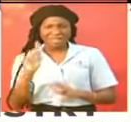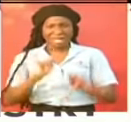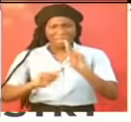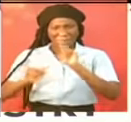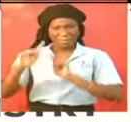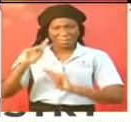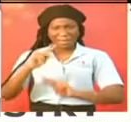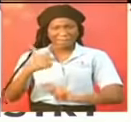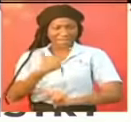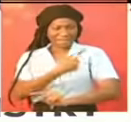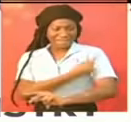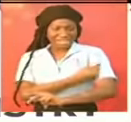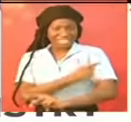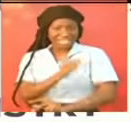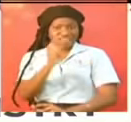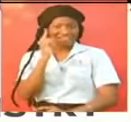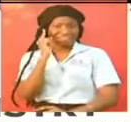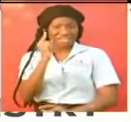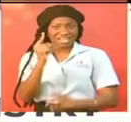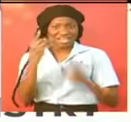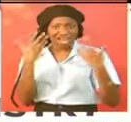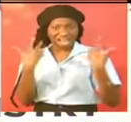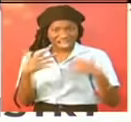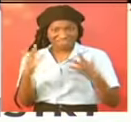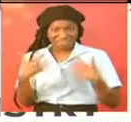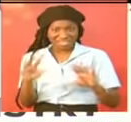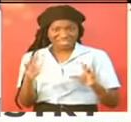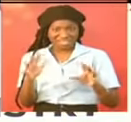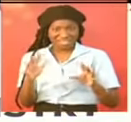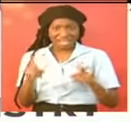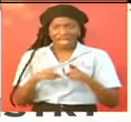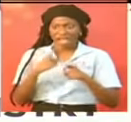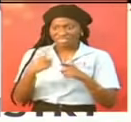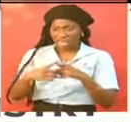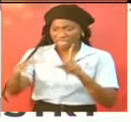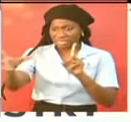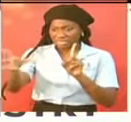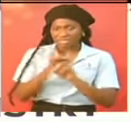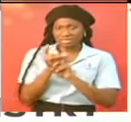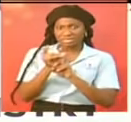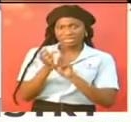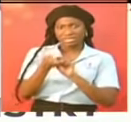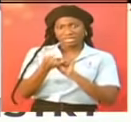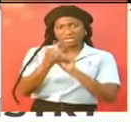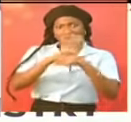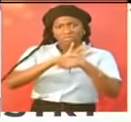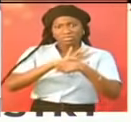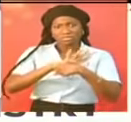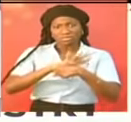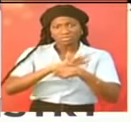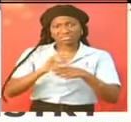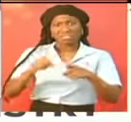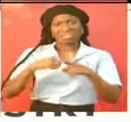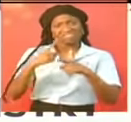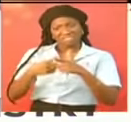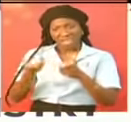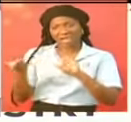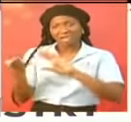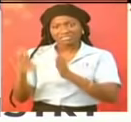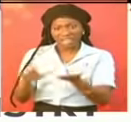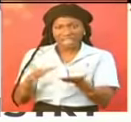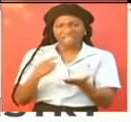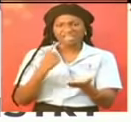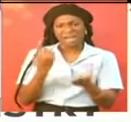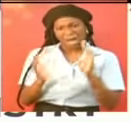usually persons who would have contracted illness pretty soon after having had their vaccine, but we're still attempting to get